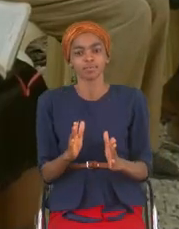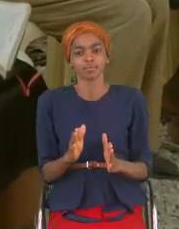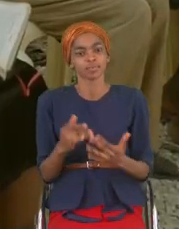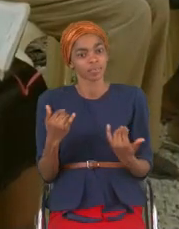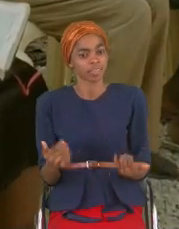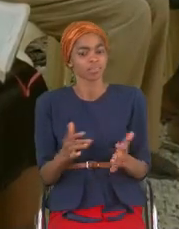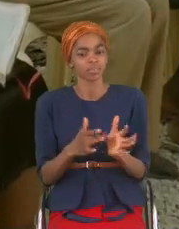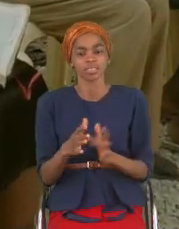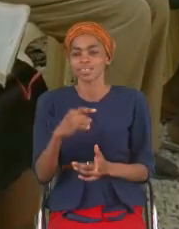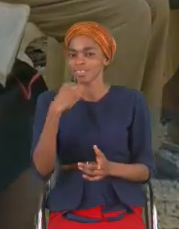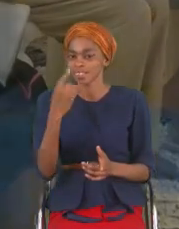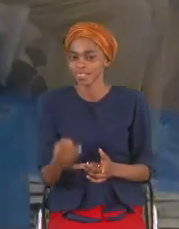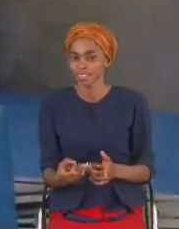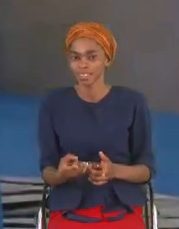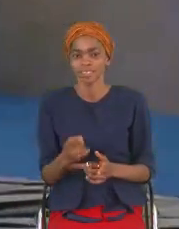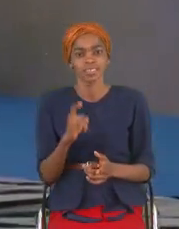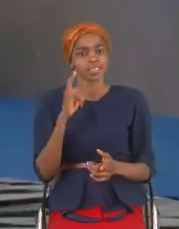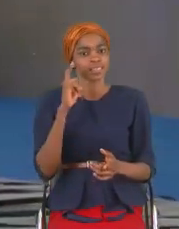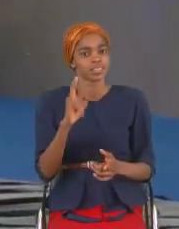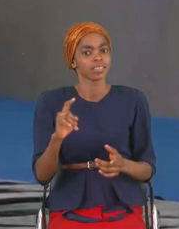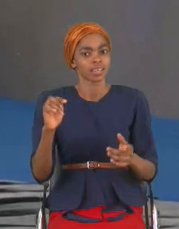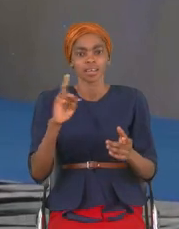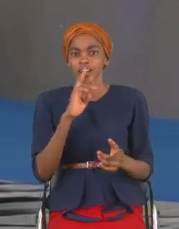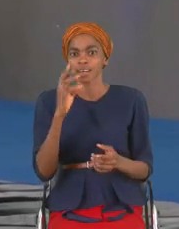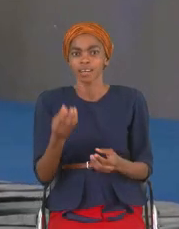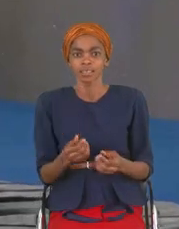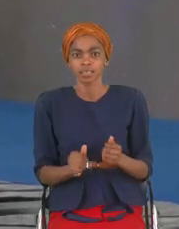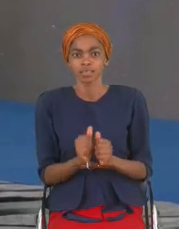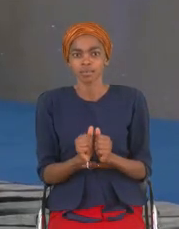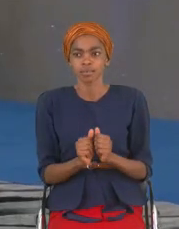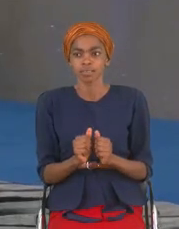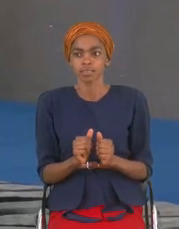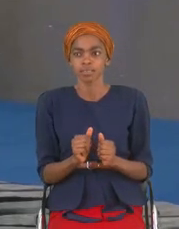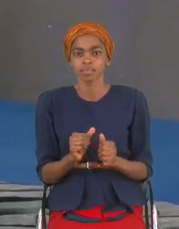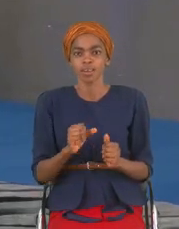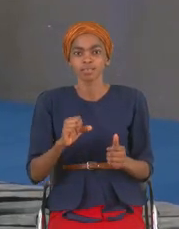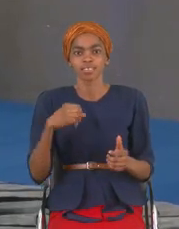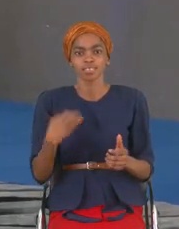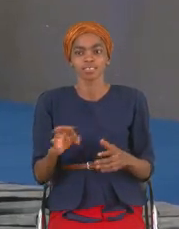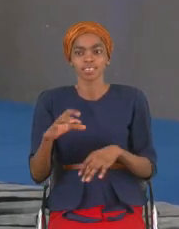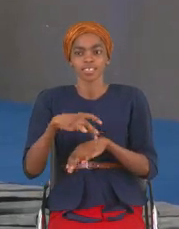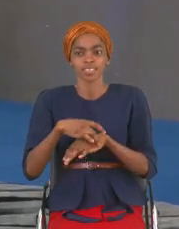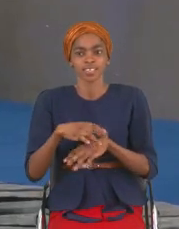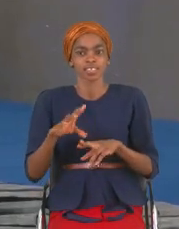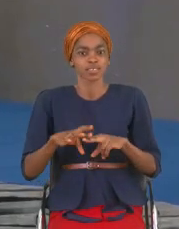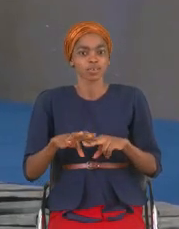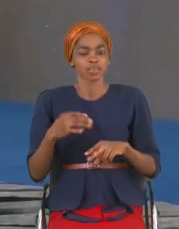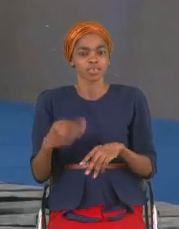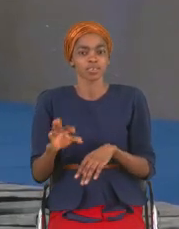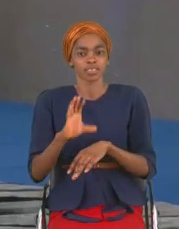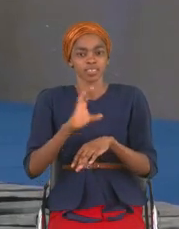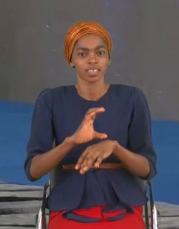Jesus said, ye are the salt of the earth. And Paul the apostle is saying, he